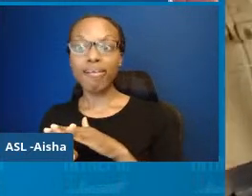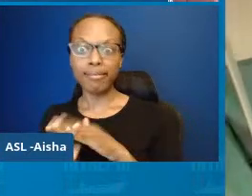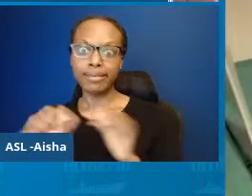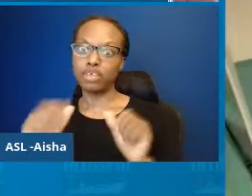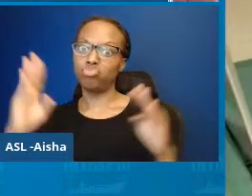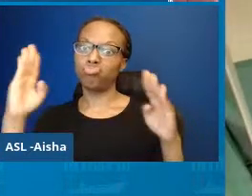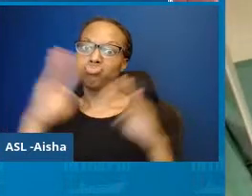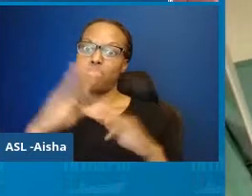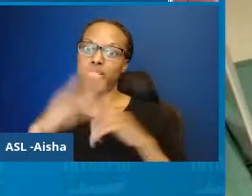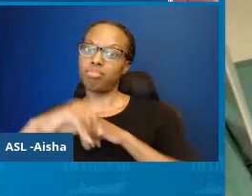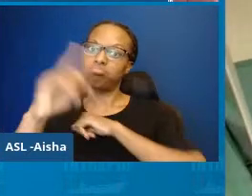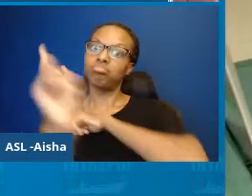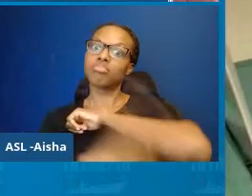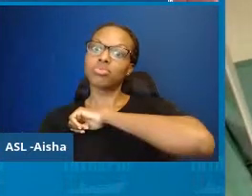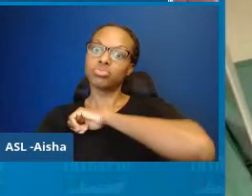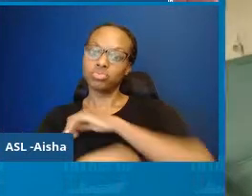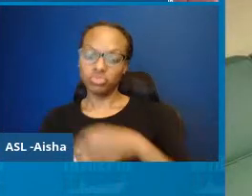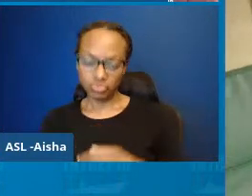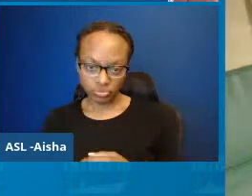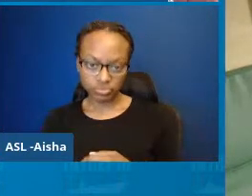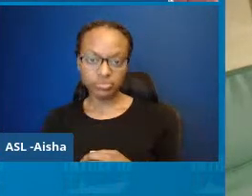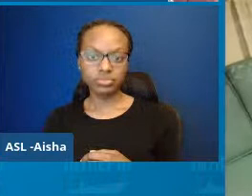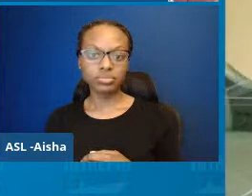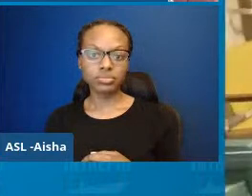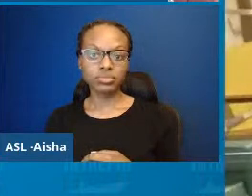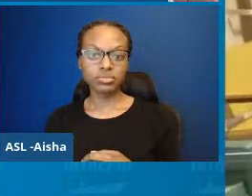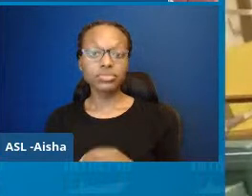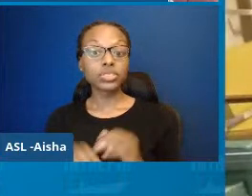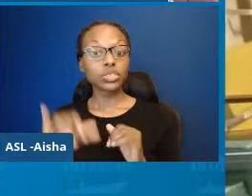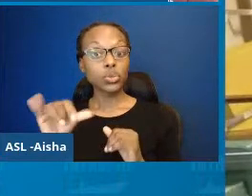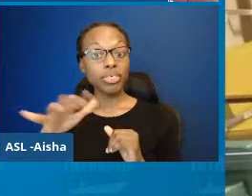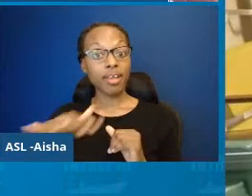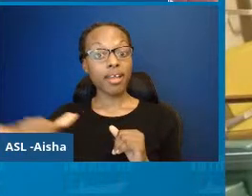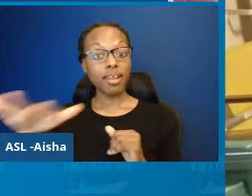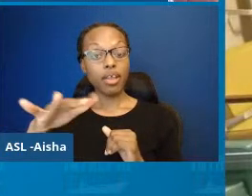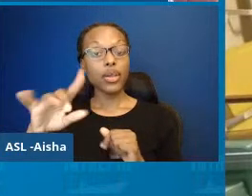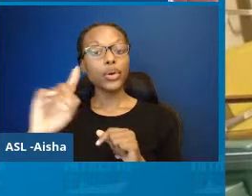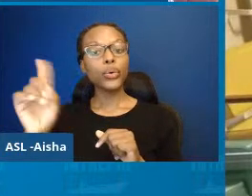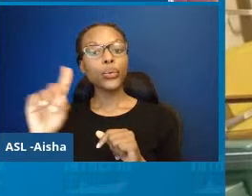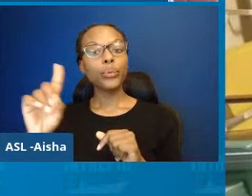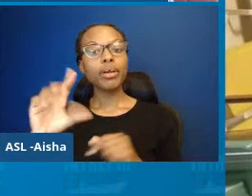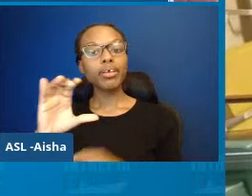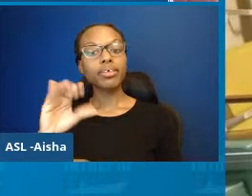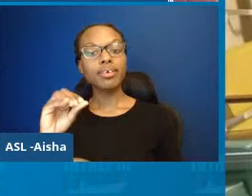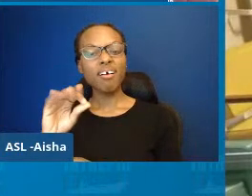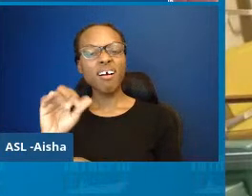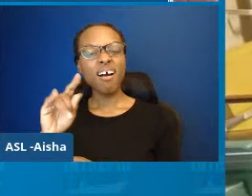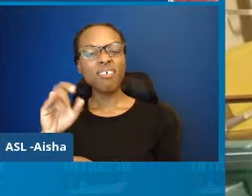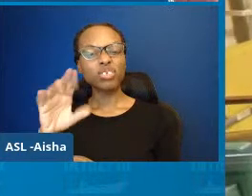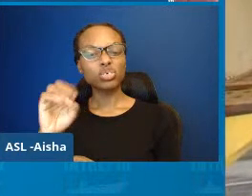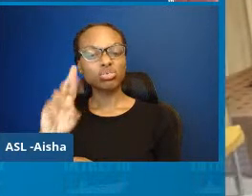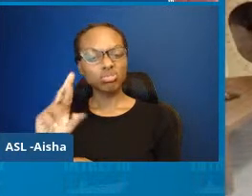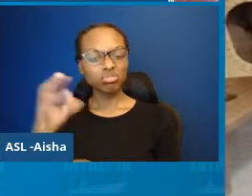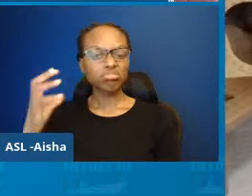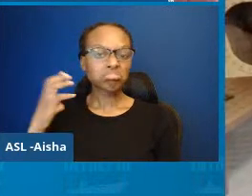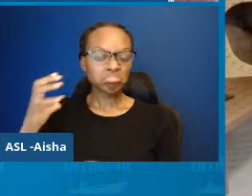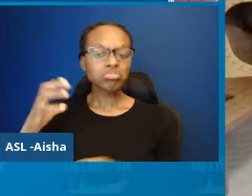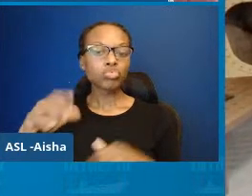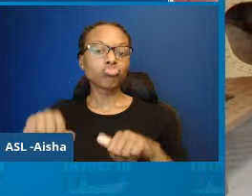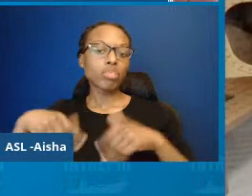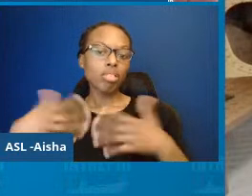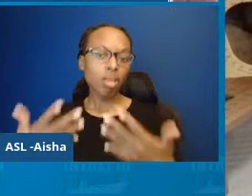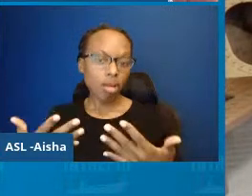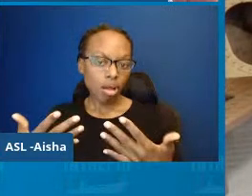highlight not only where you'd spend some free time, but